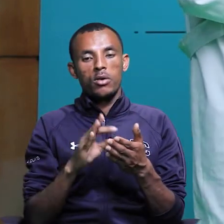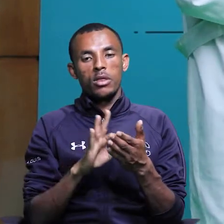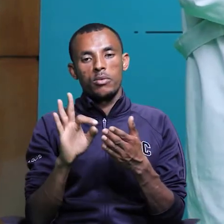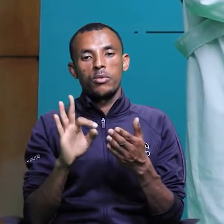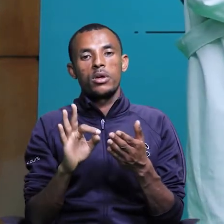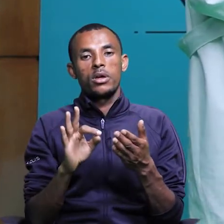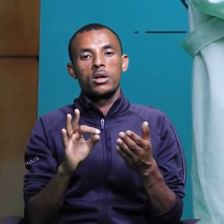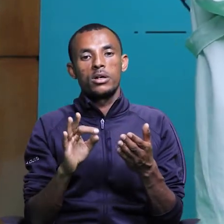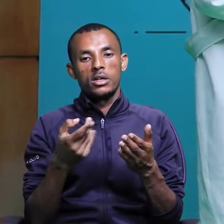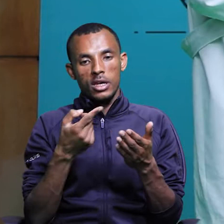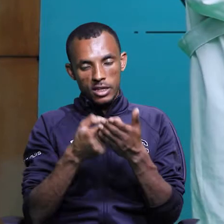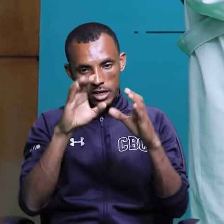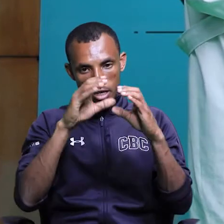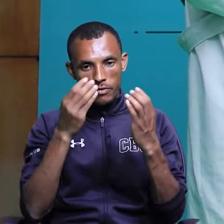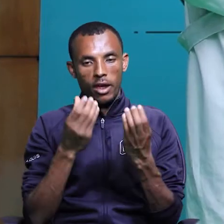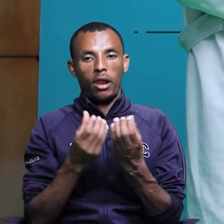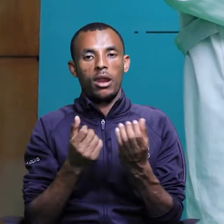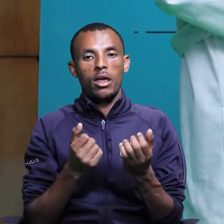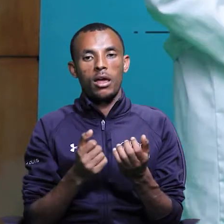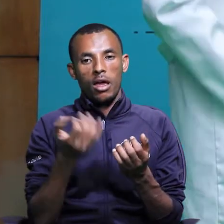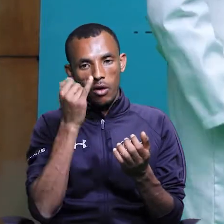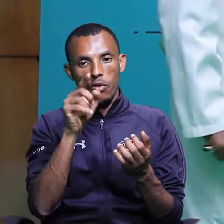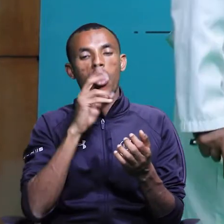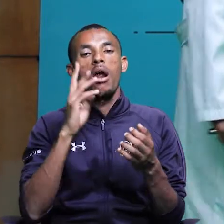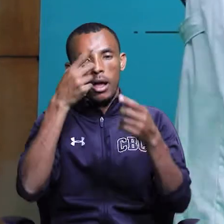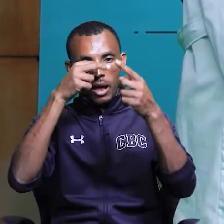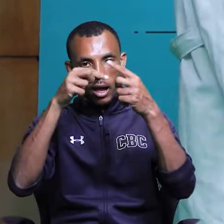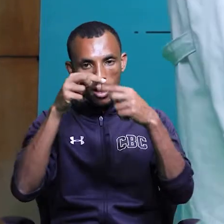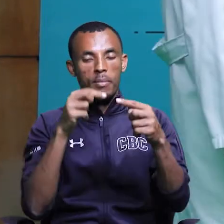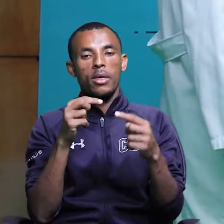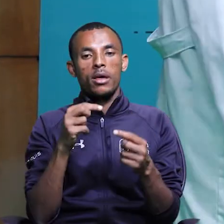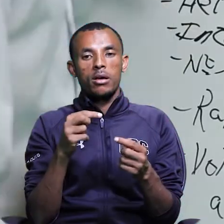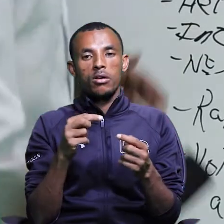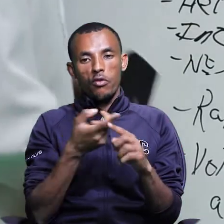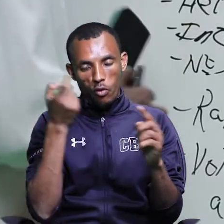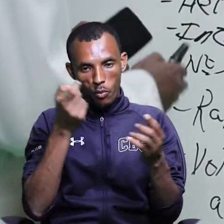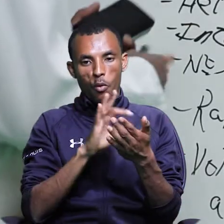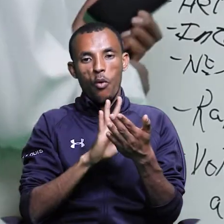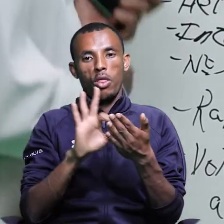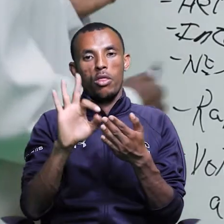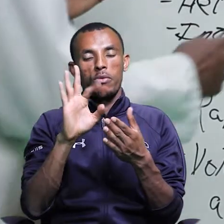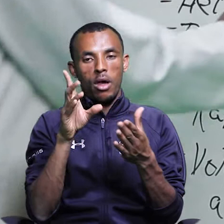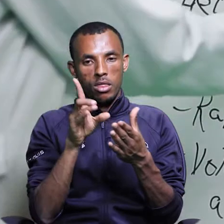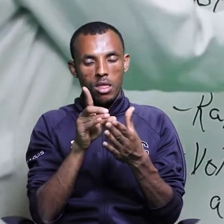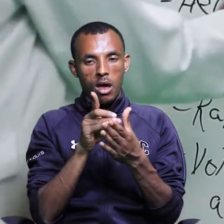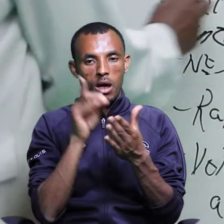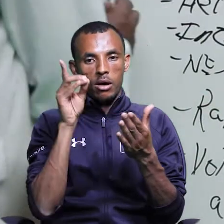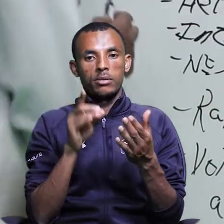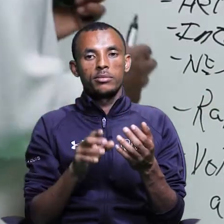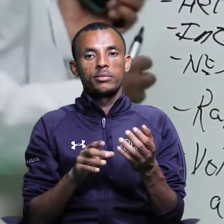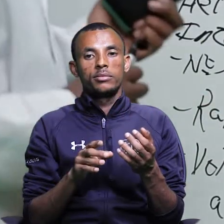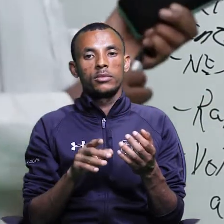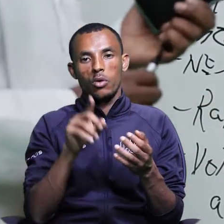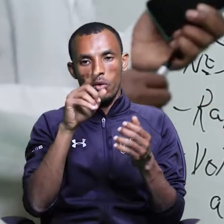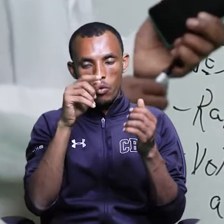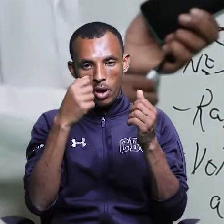when it was classified. If you are coming from quantitative data, we